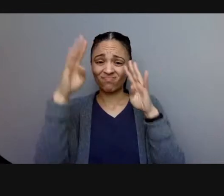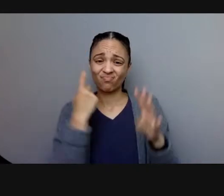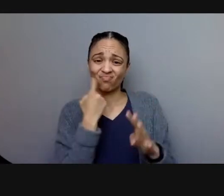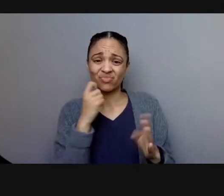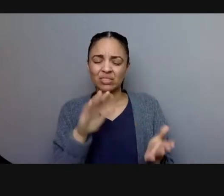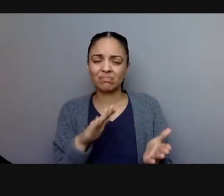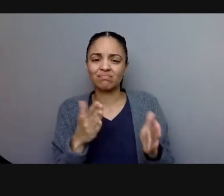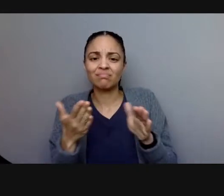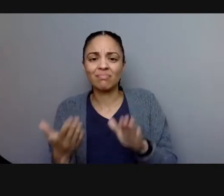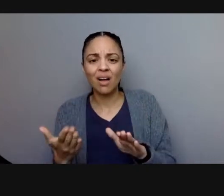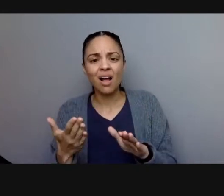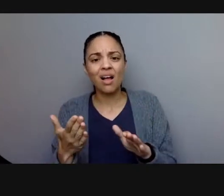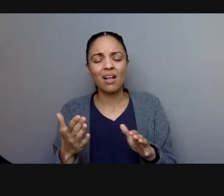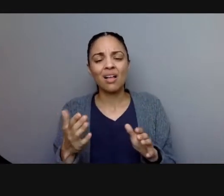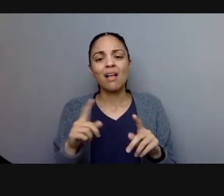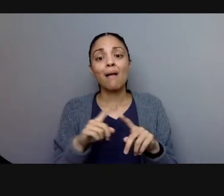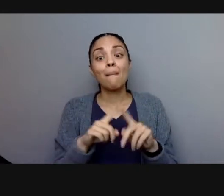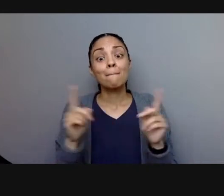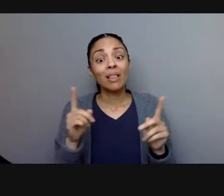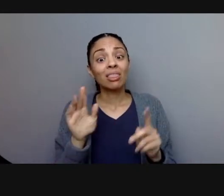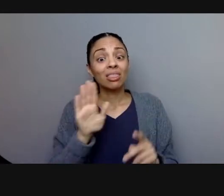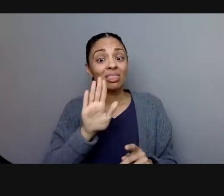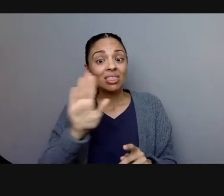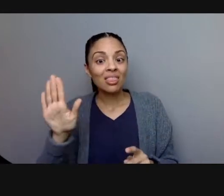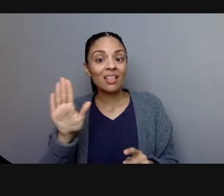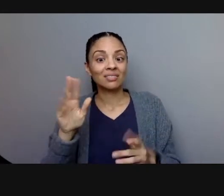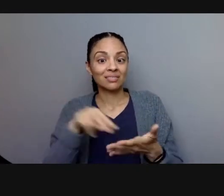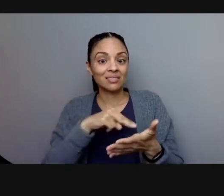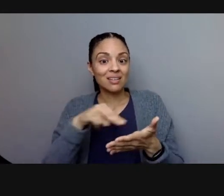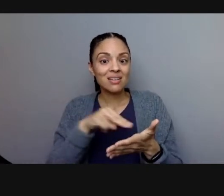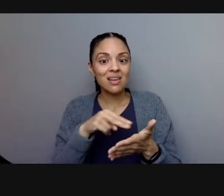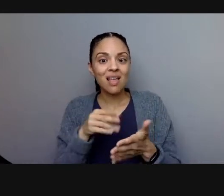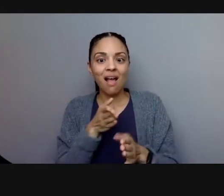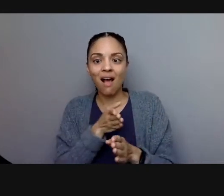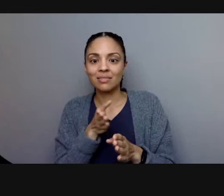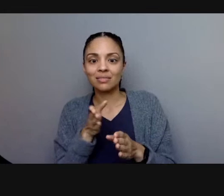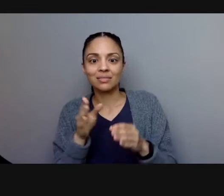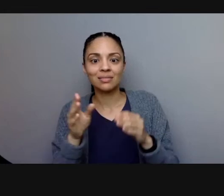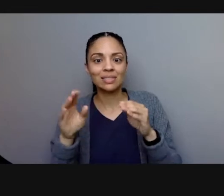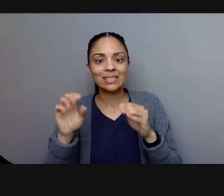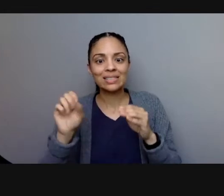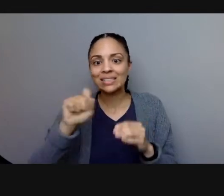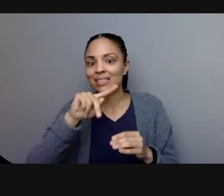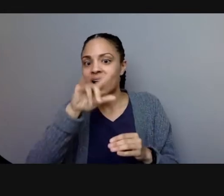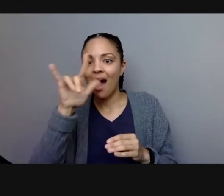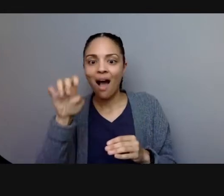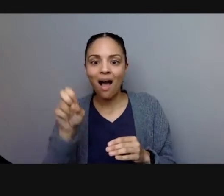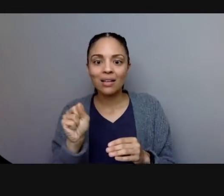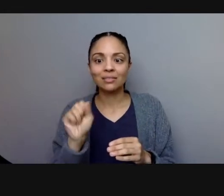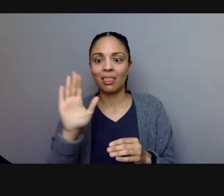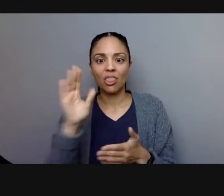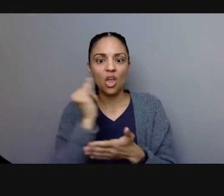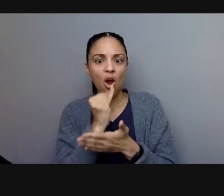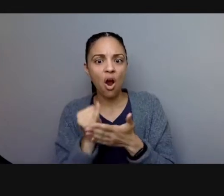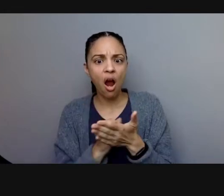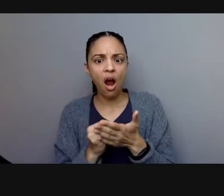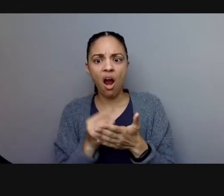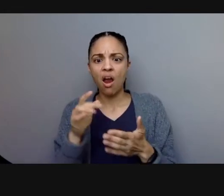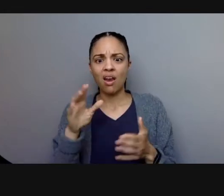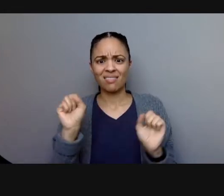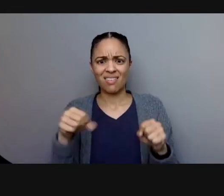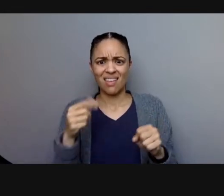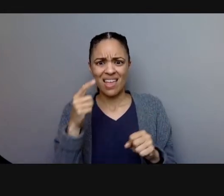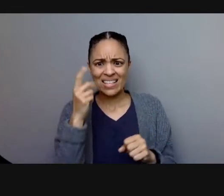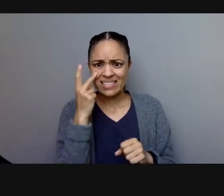but their movements and their art is being done all over the world. And a lot of these brothers don't